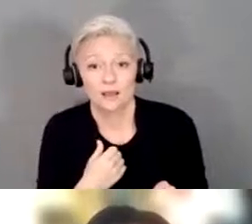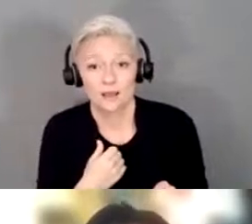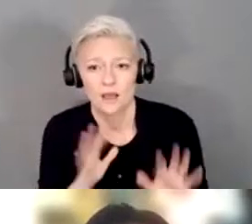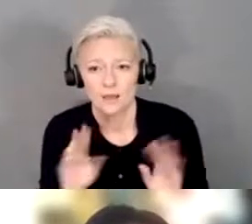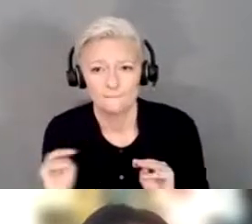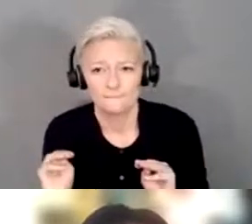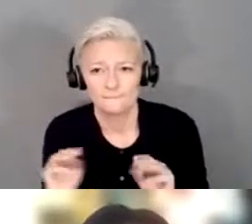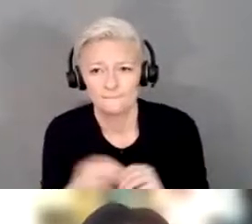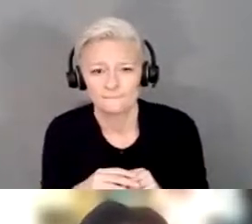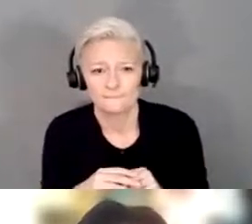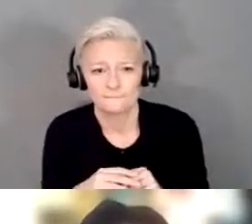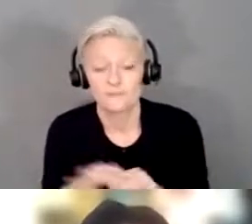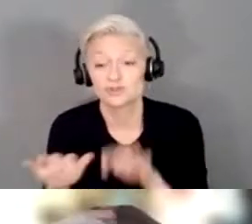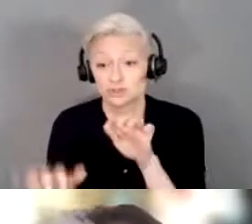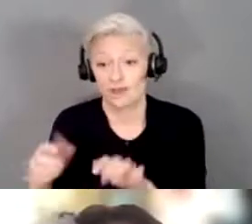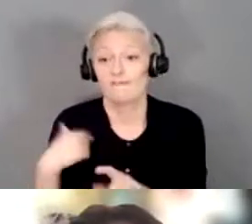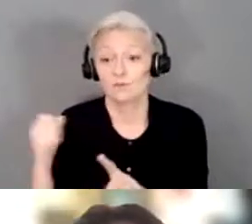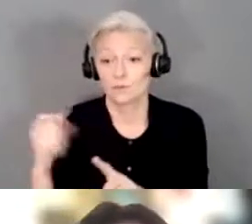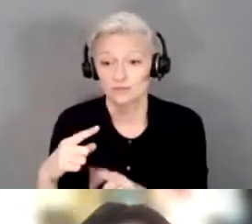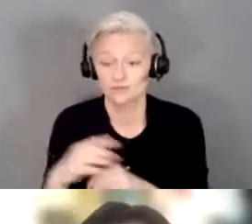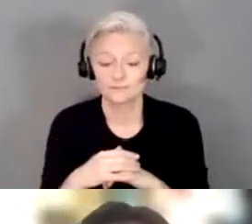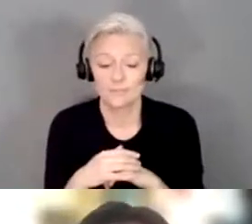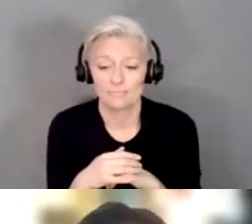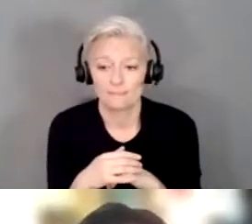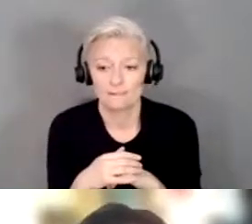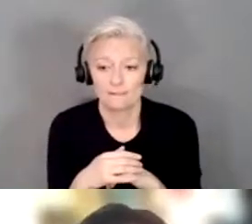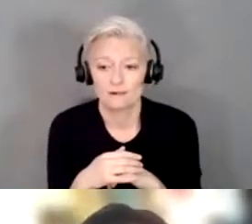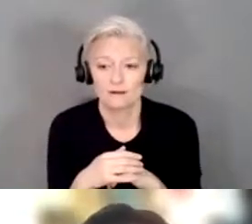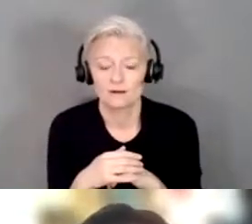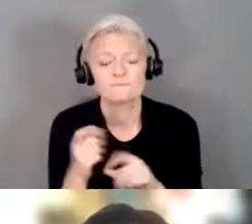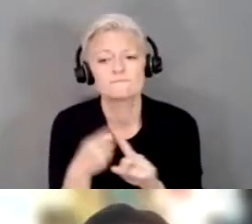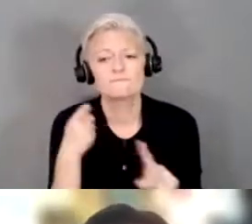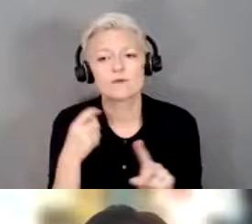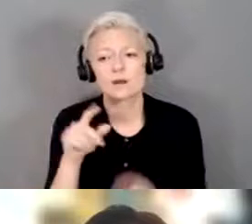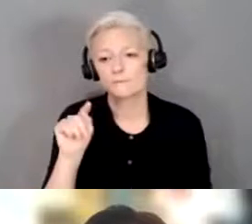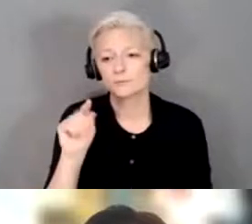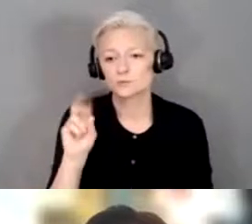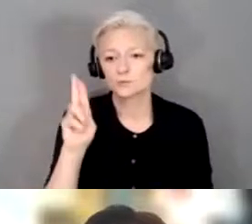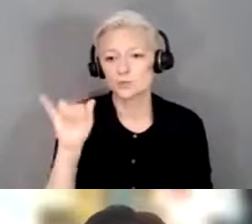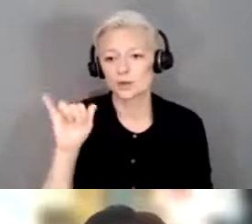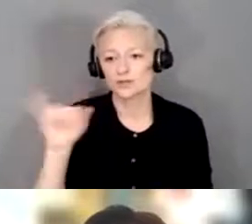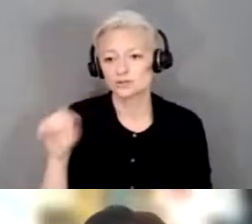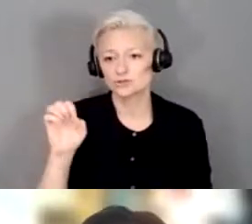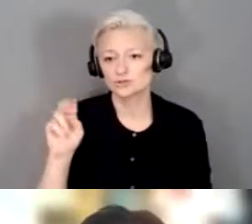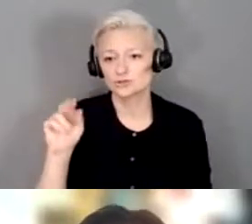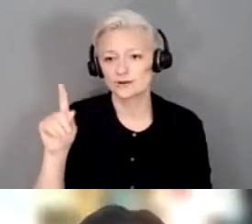We have a question in the chat. The question is from Tori Jennison. How could